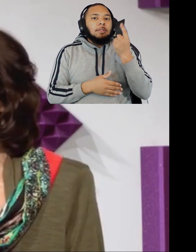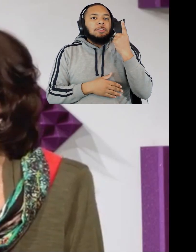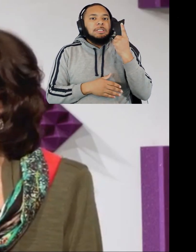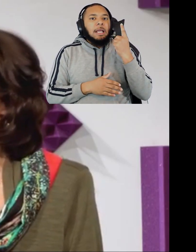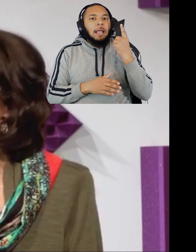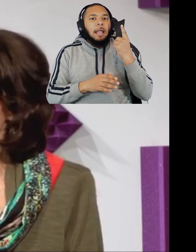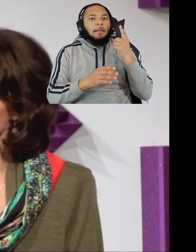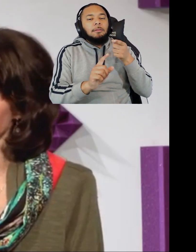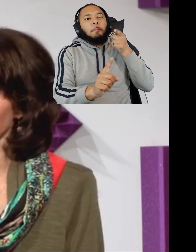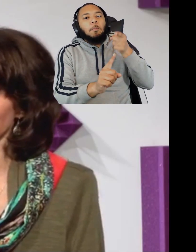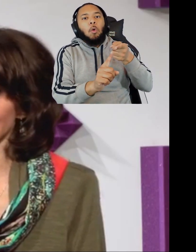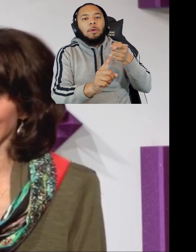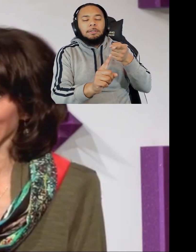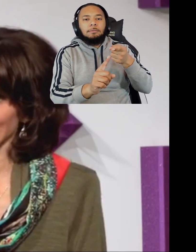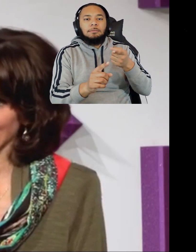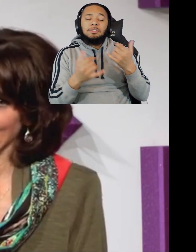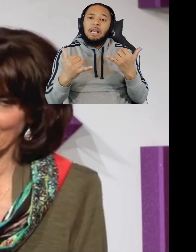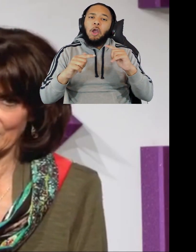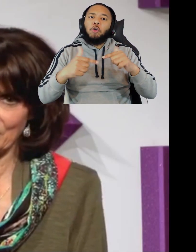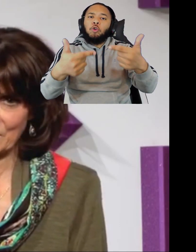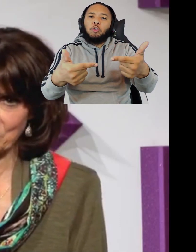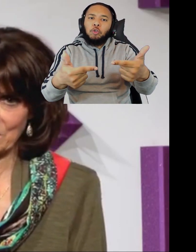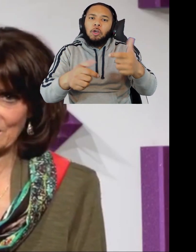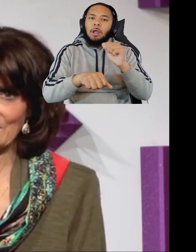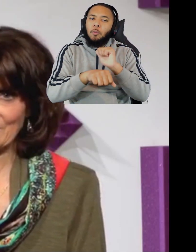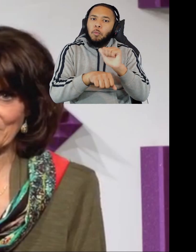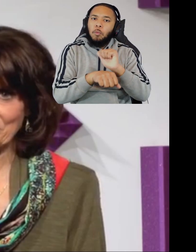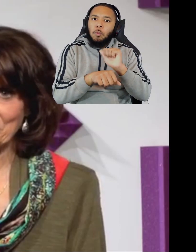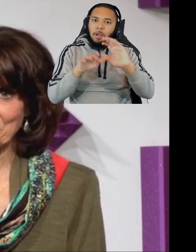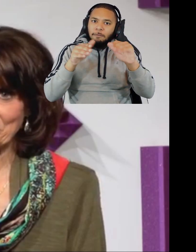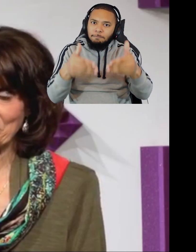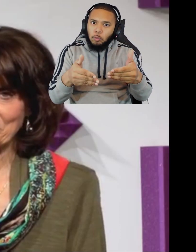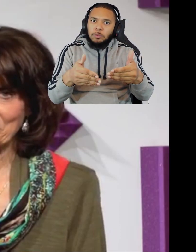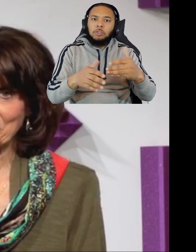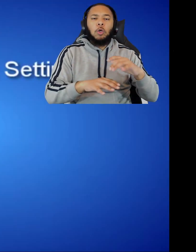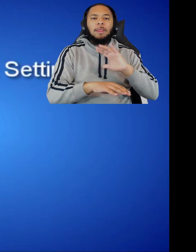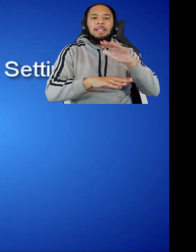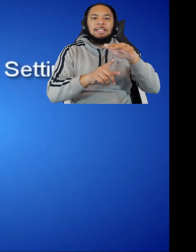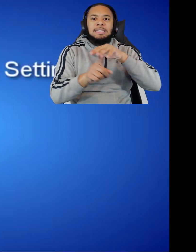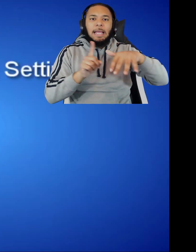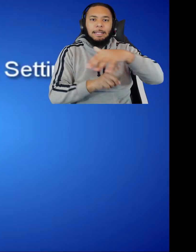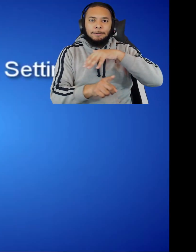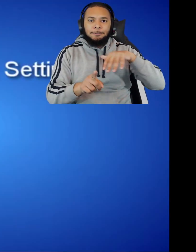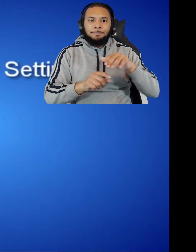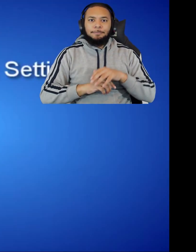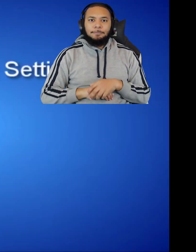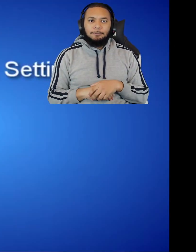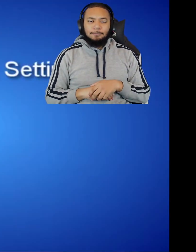I'd like you to do some more work now looking at the setting of this piece.